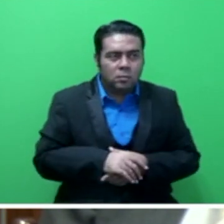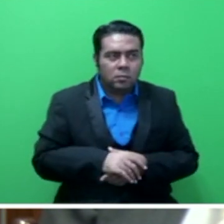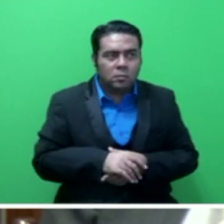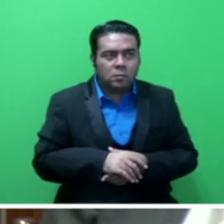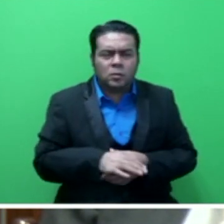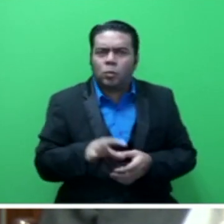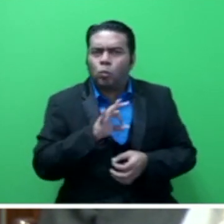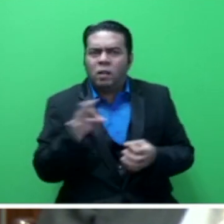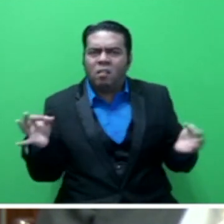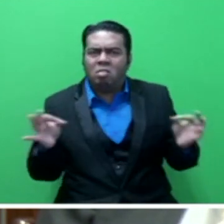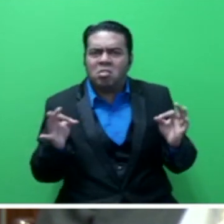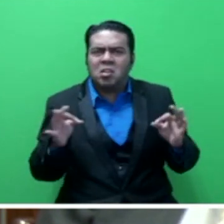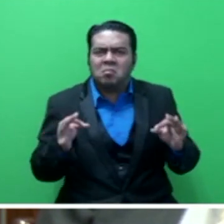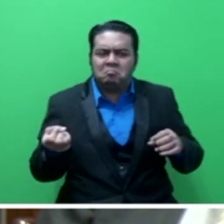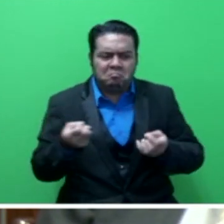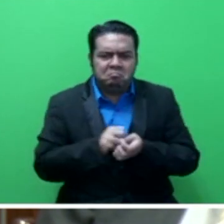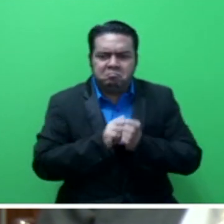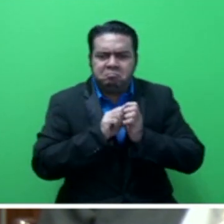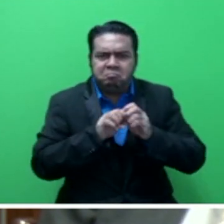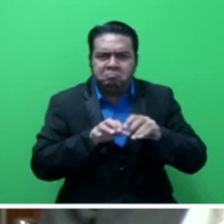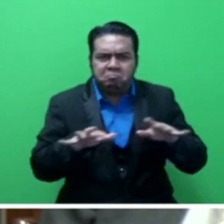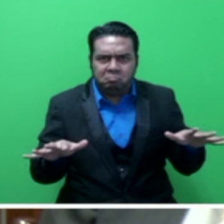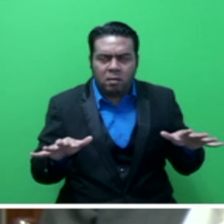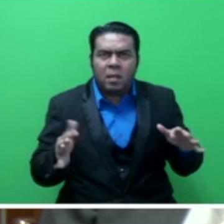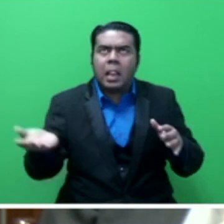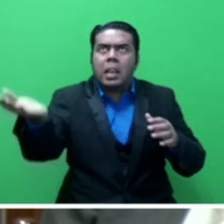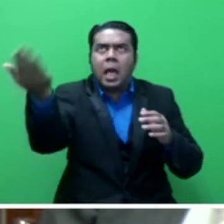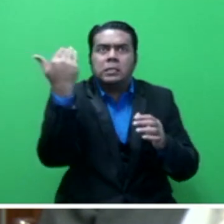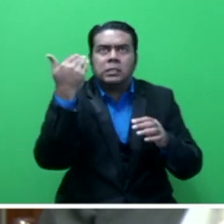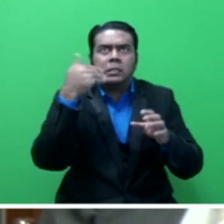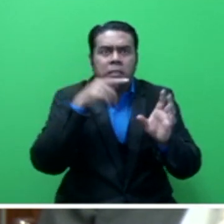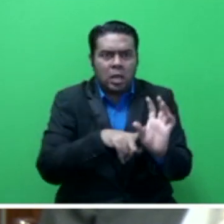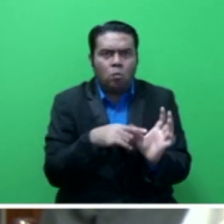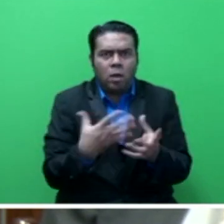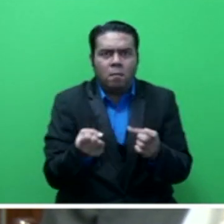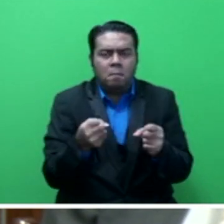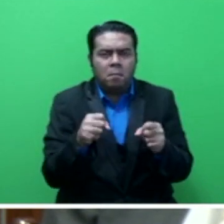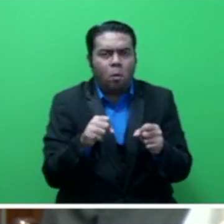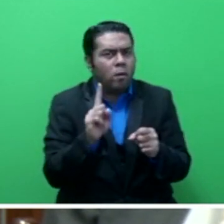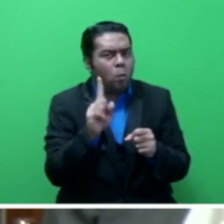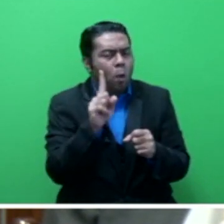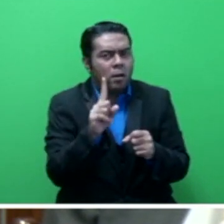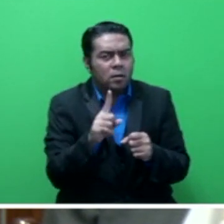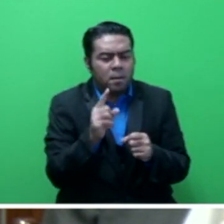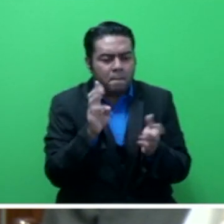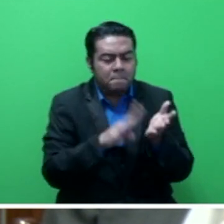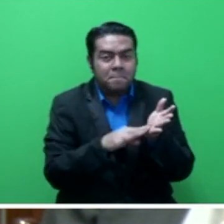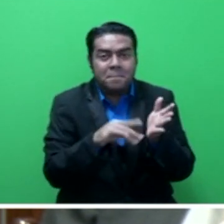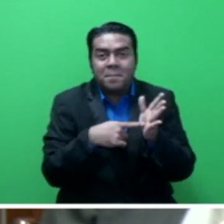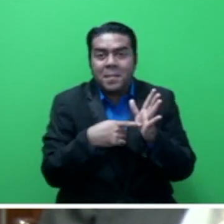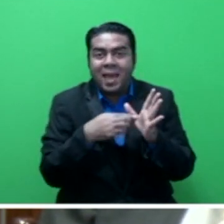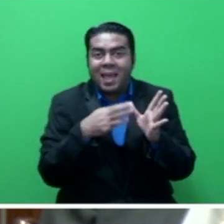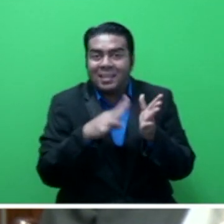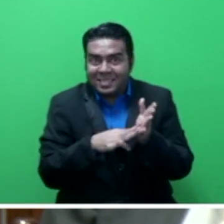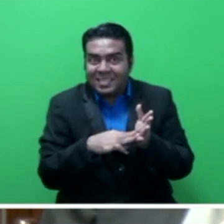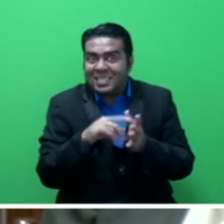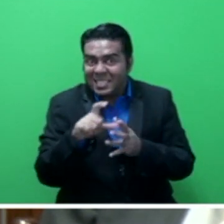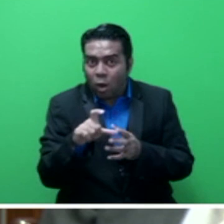0 measles outbreak cases after the outbreak last year. We had just 1 meningococcal case last year and no